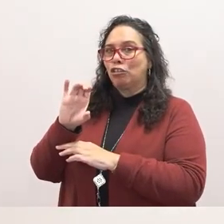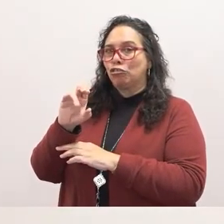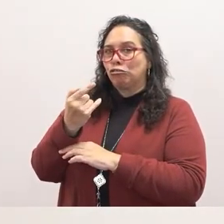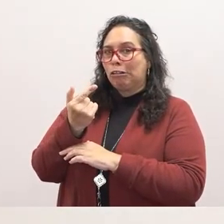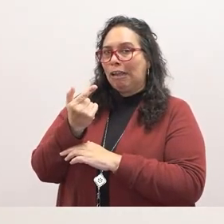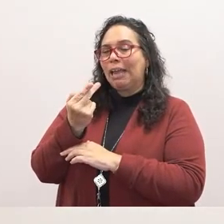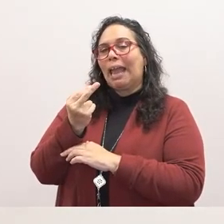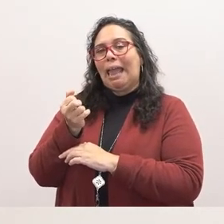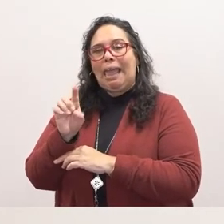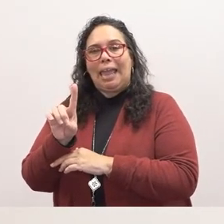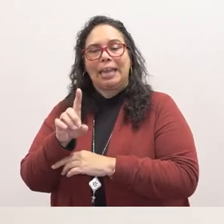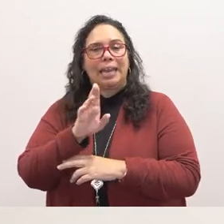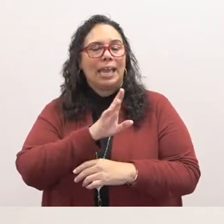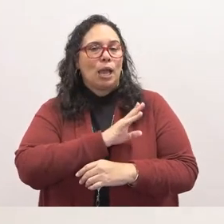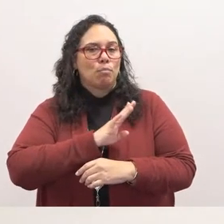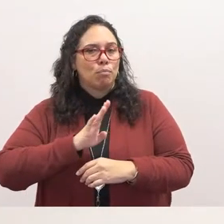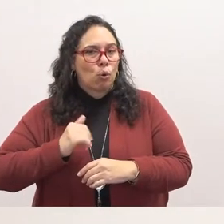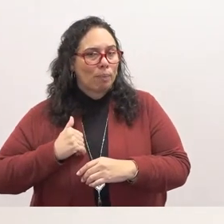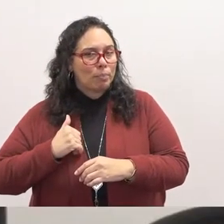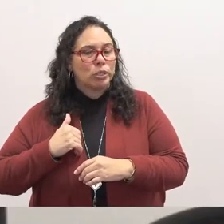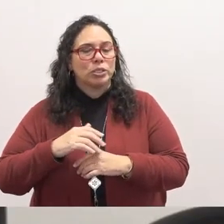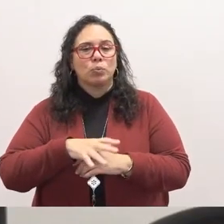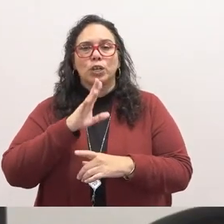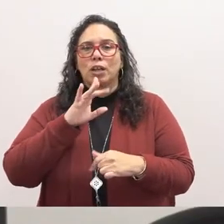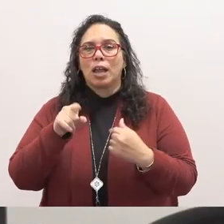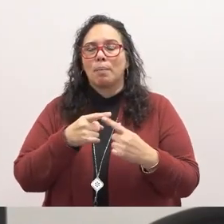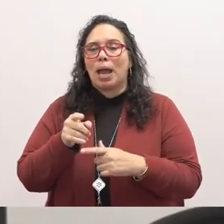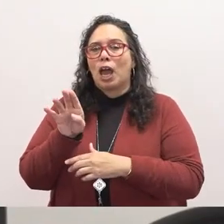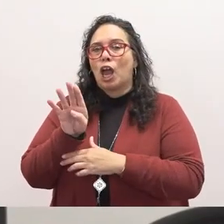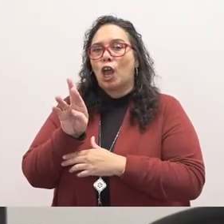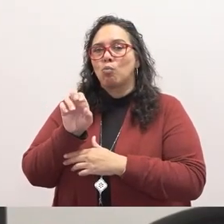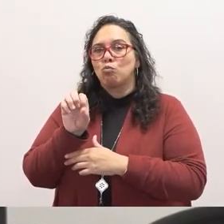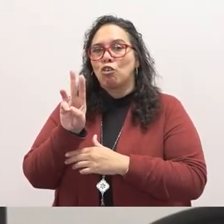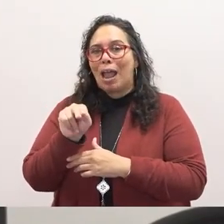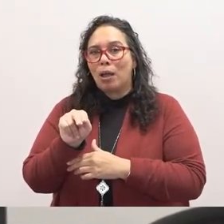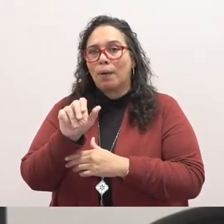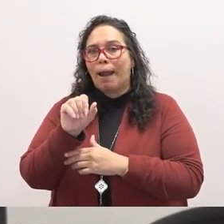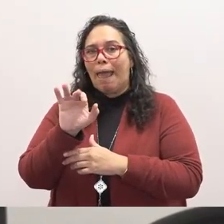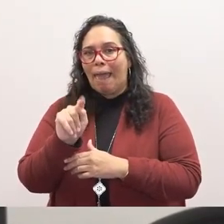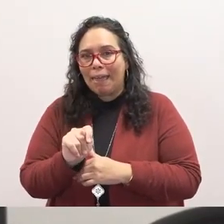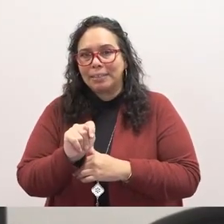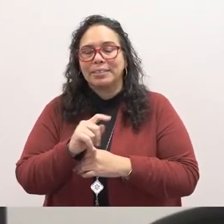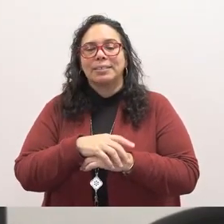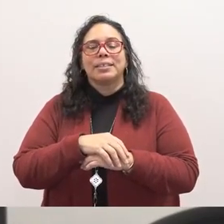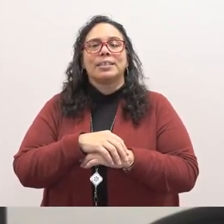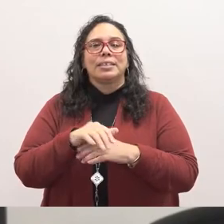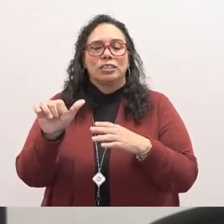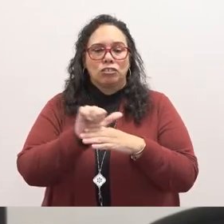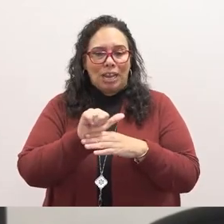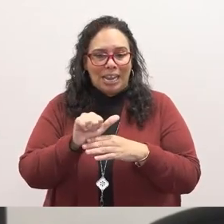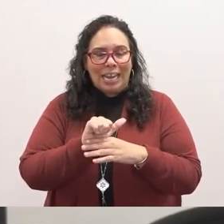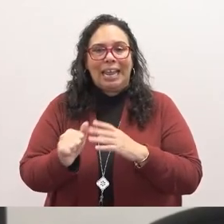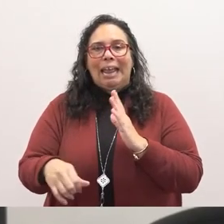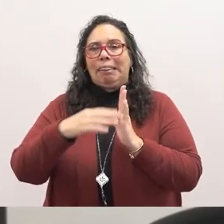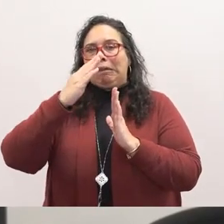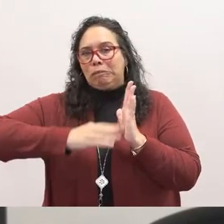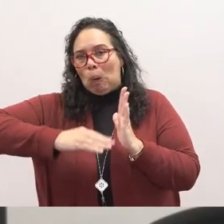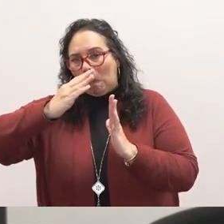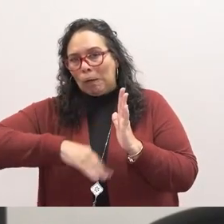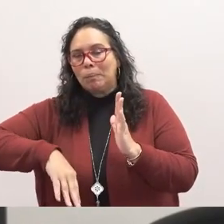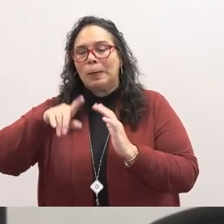talk a little bit about the Brown Act, ethics training, and a little bit about the dreaded Form 700 that we all have to fill out by